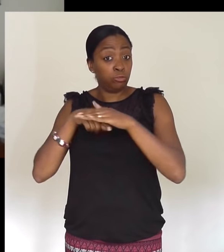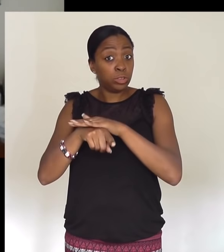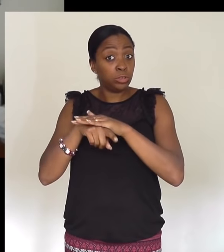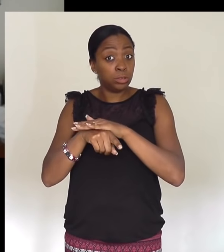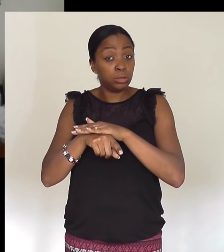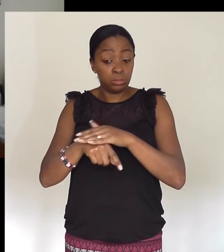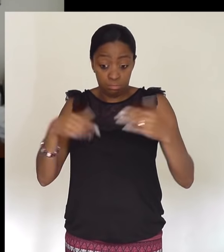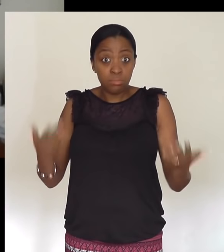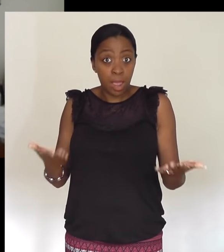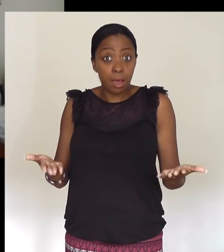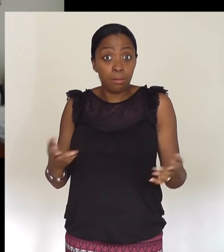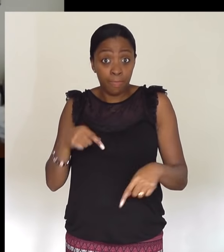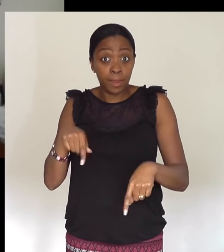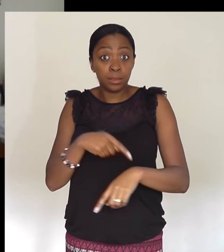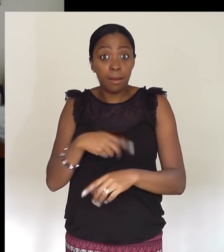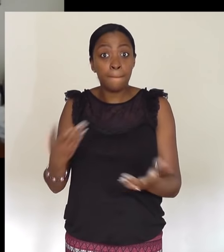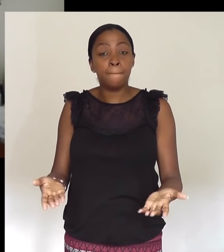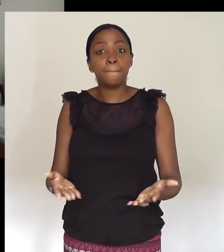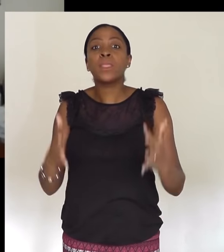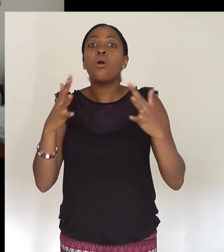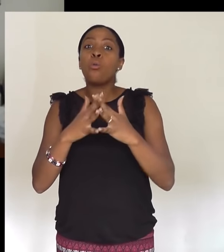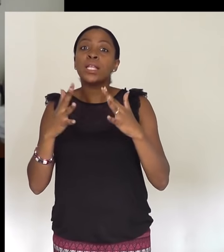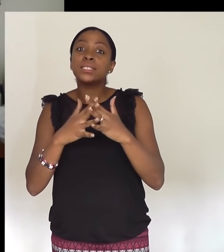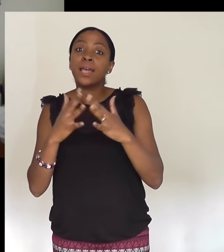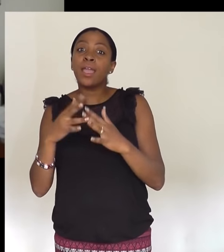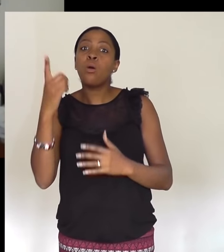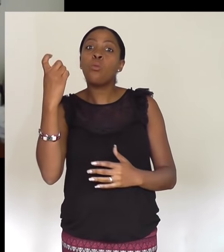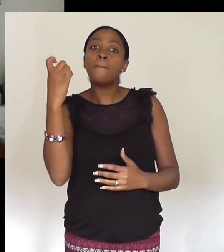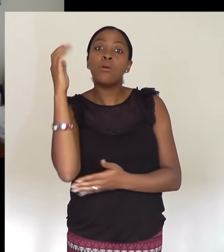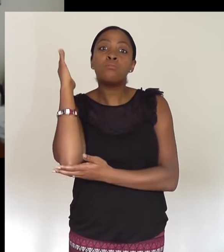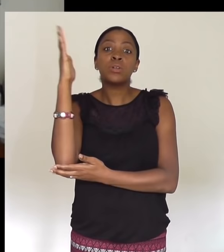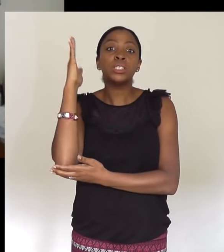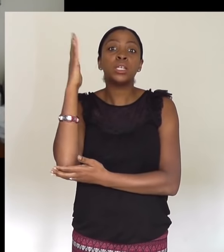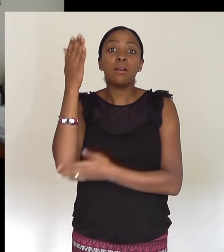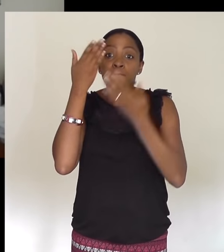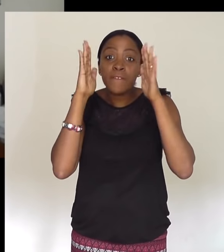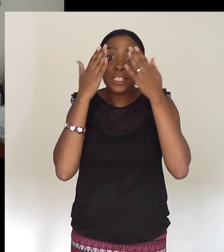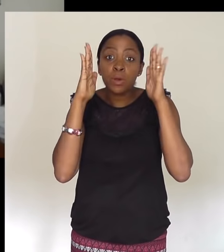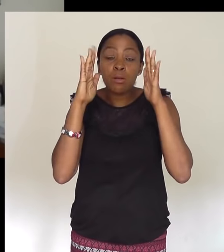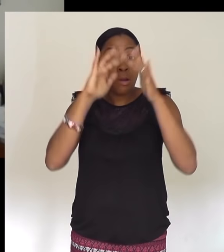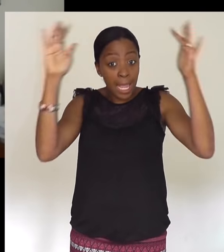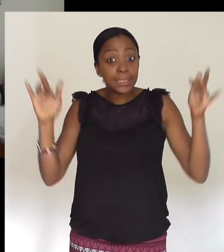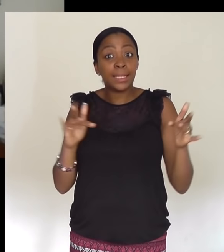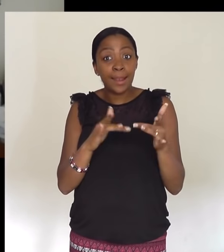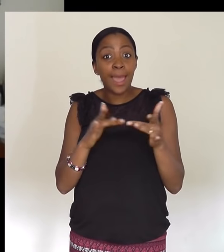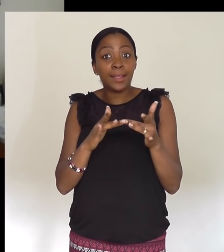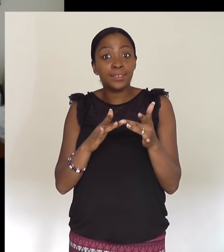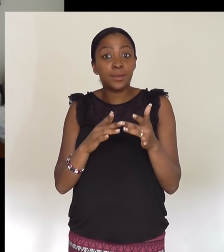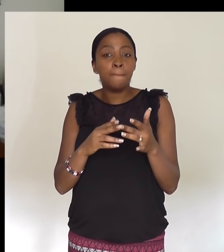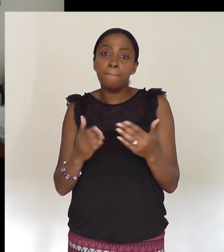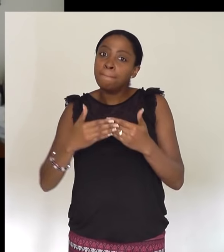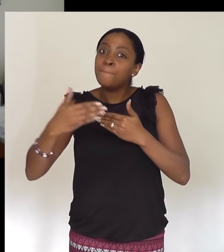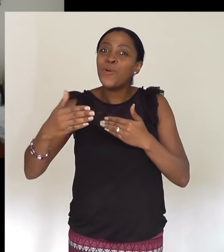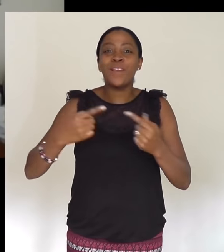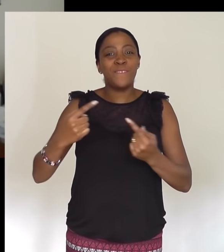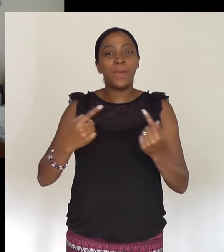On Wednesday, he's going to be doing a follow-up talk on Facebook and on our website, going into the subject in more detail, so we commend